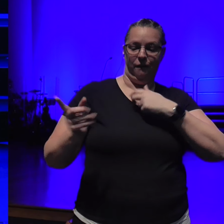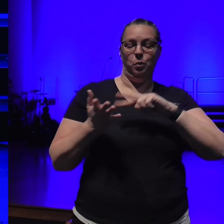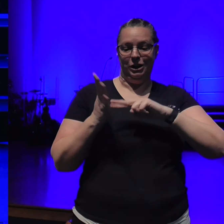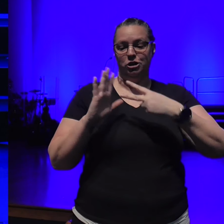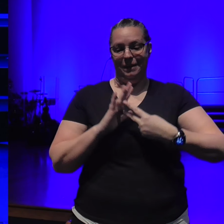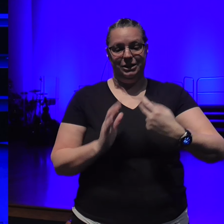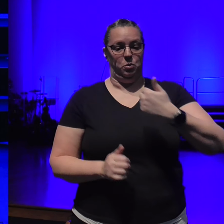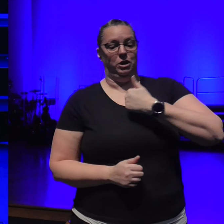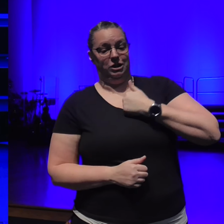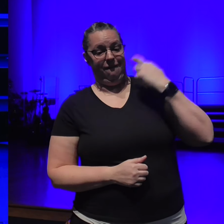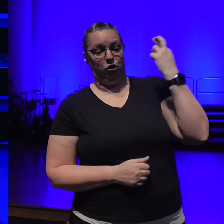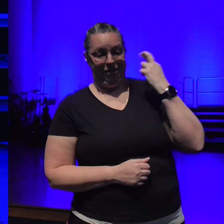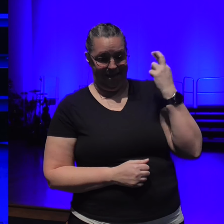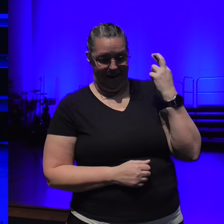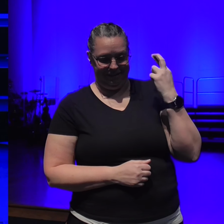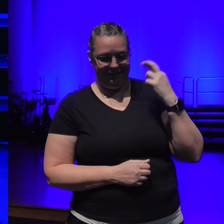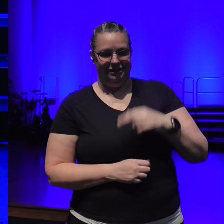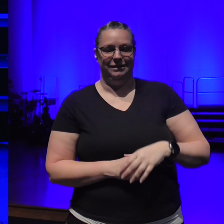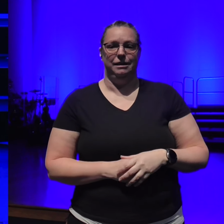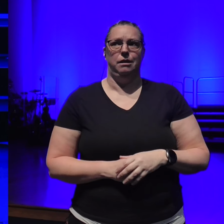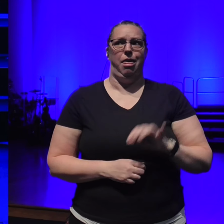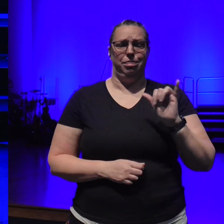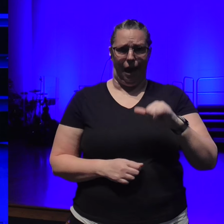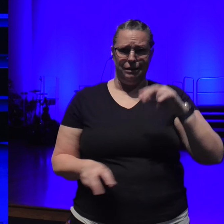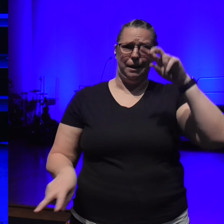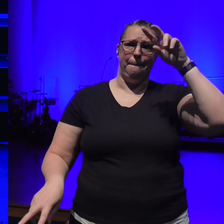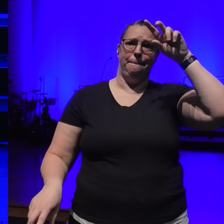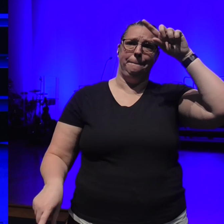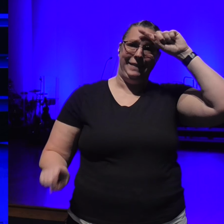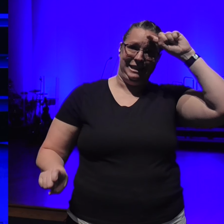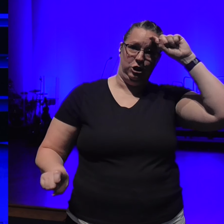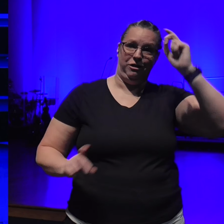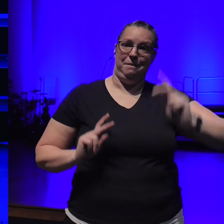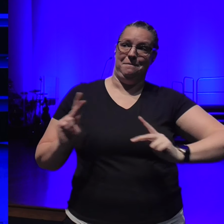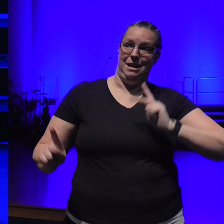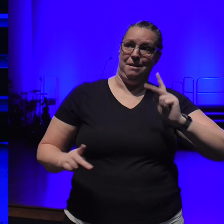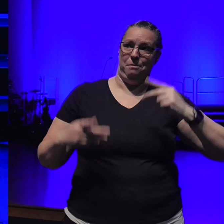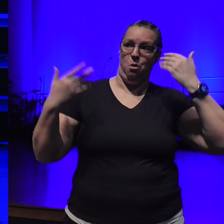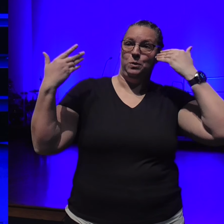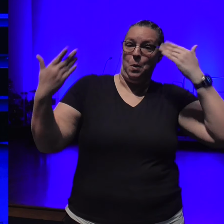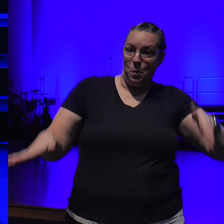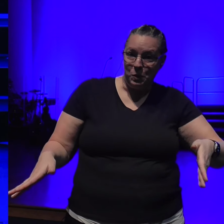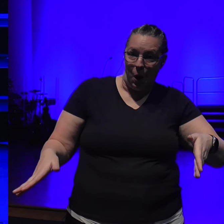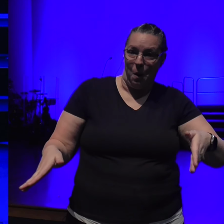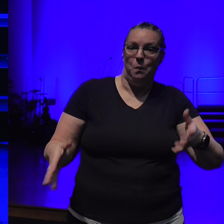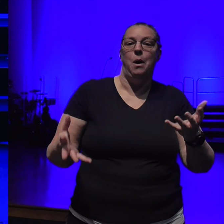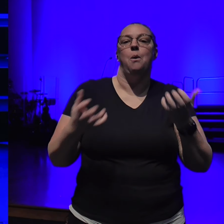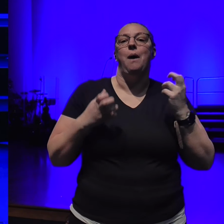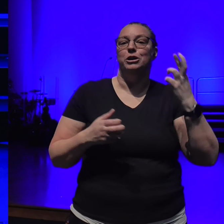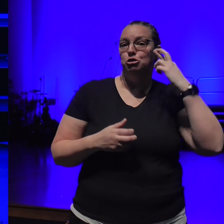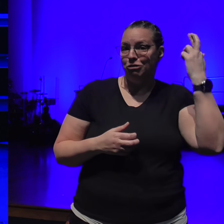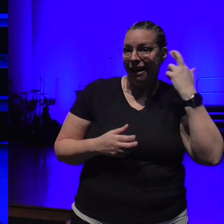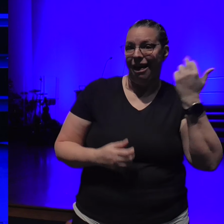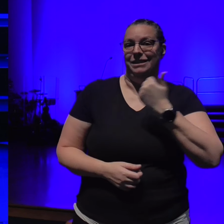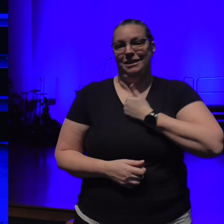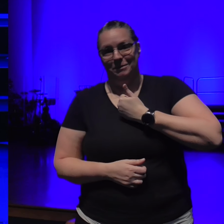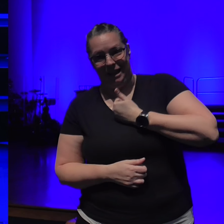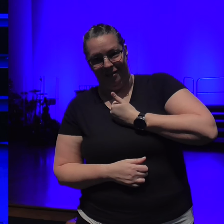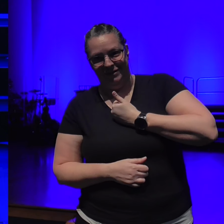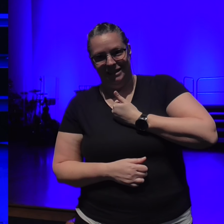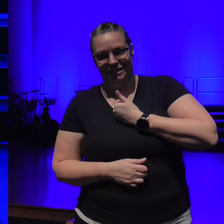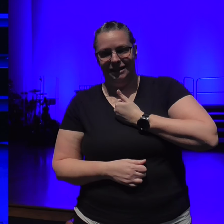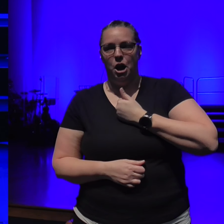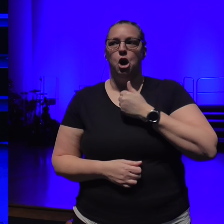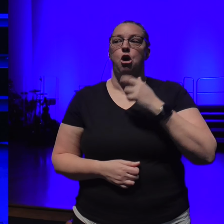self-realized. Only, and this is the great mystery, people do not know this and want to realize the self.